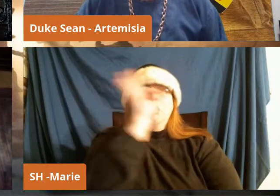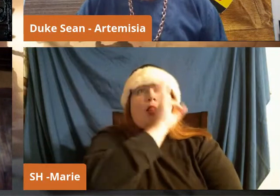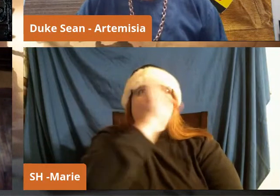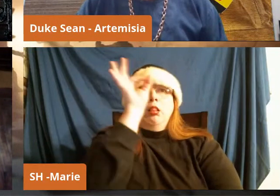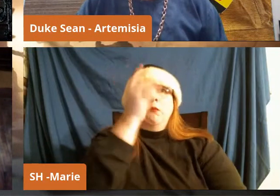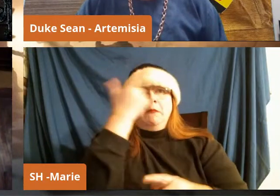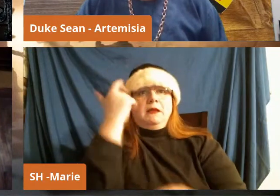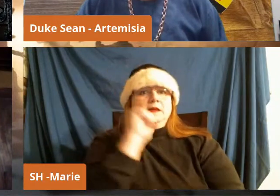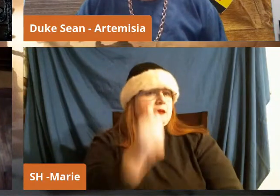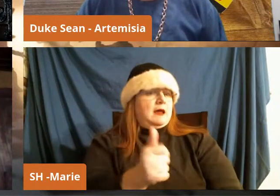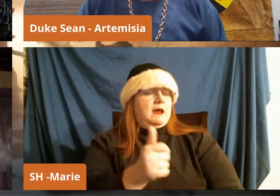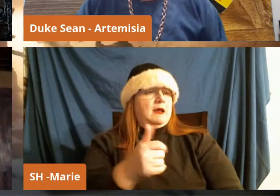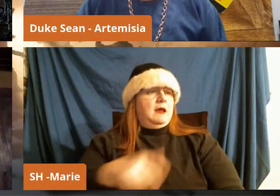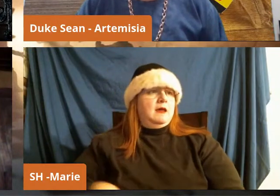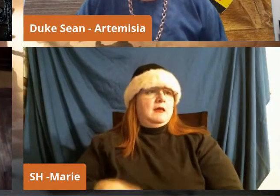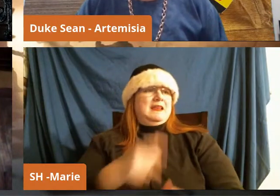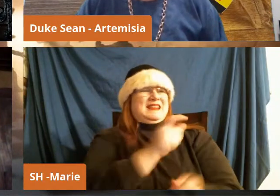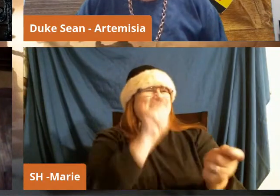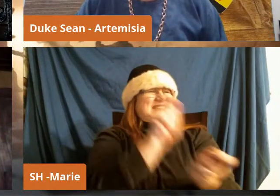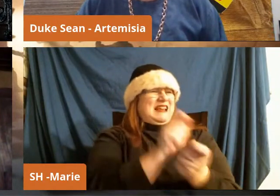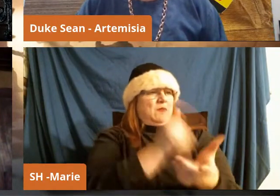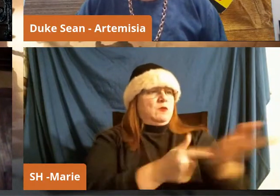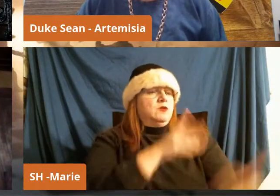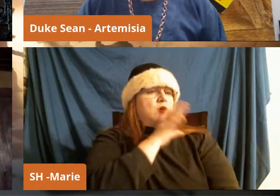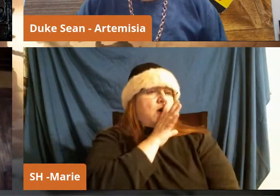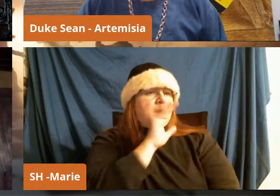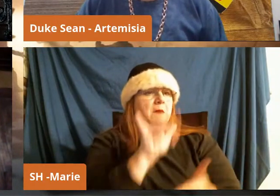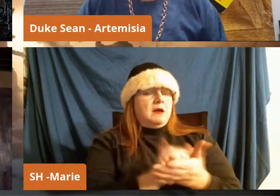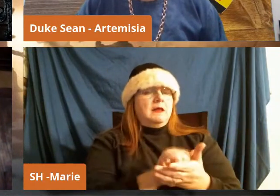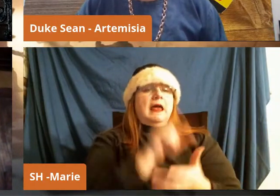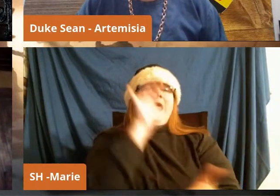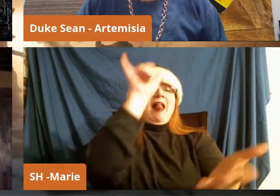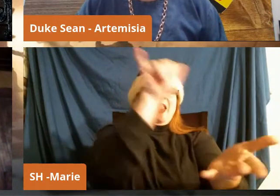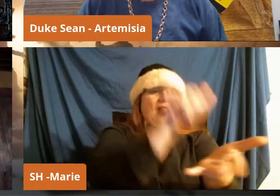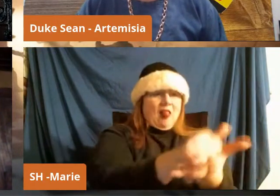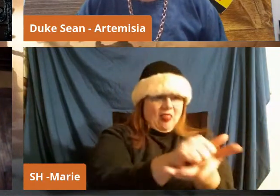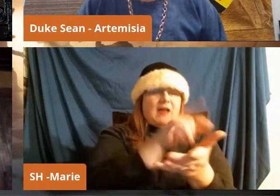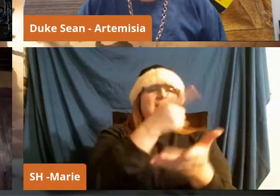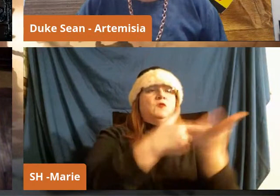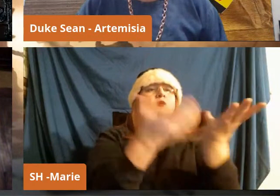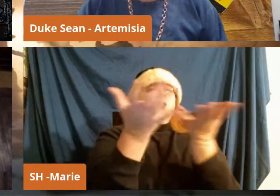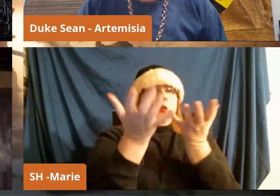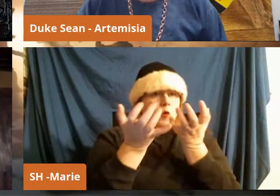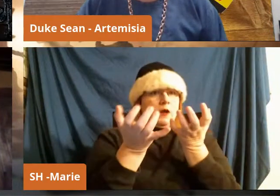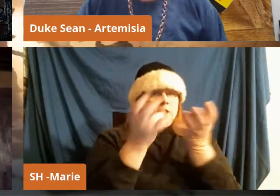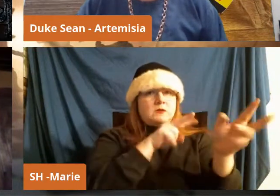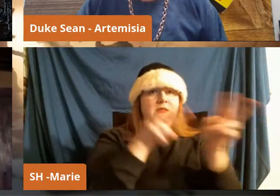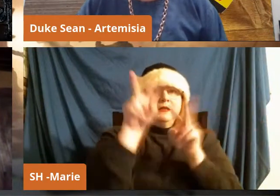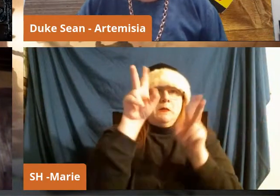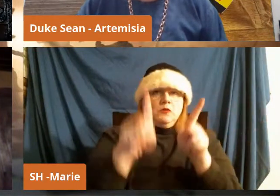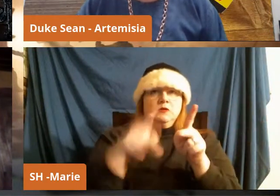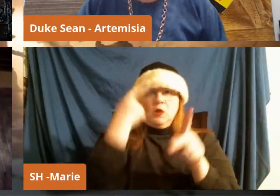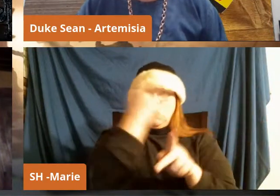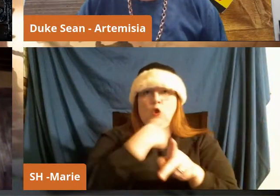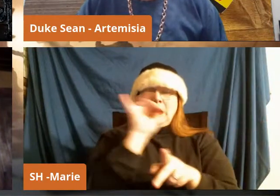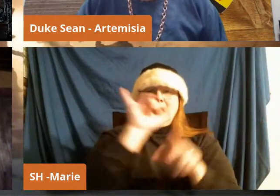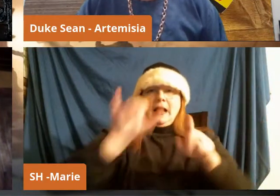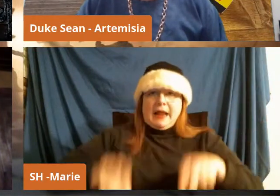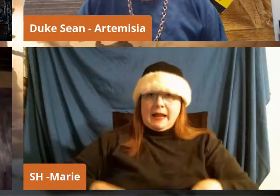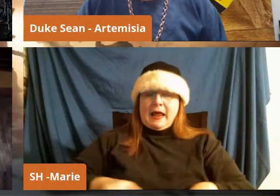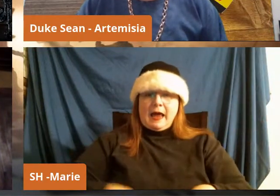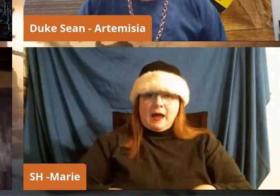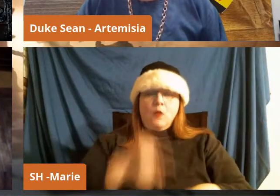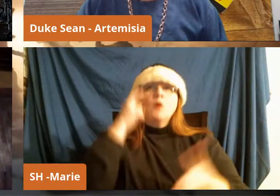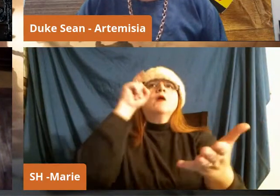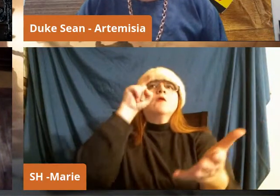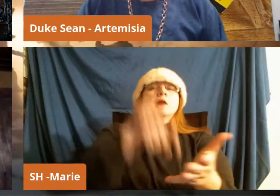but that's exactly what you're talking about. Is that's what you want, and that's when we recognize them, is